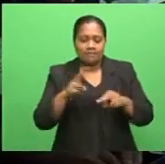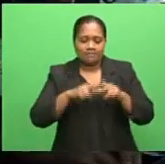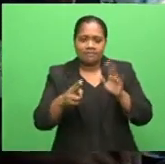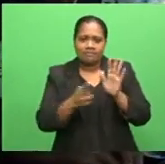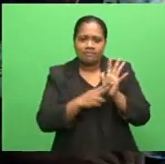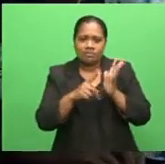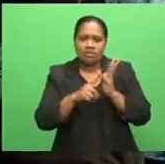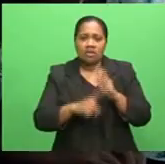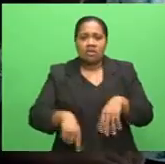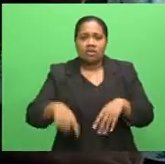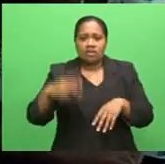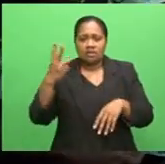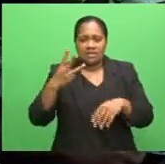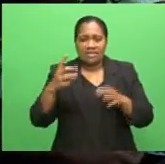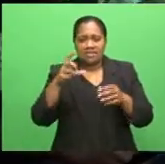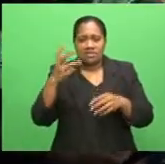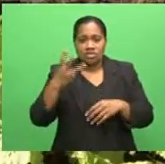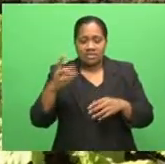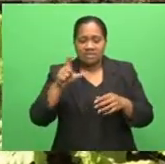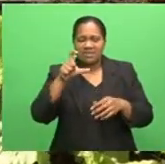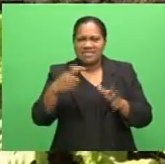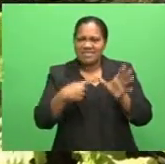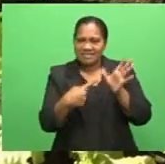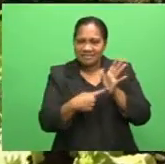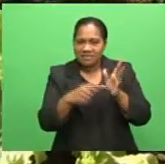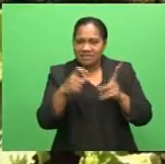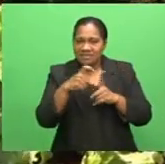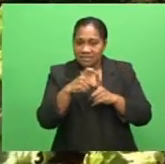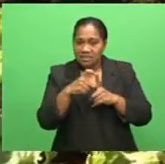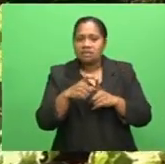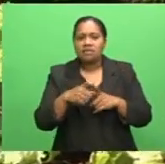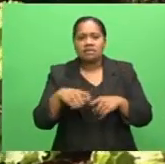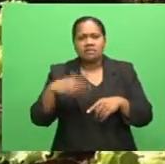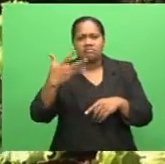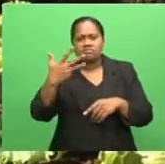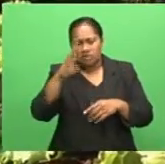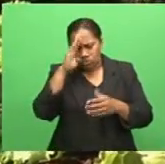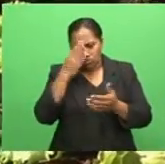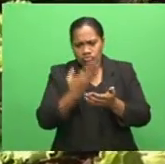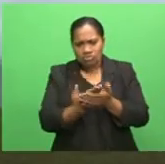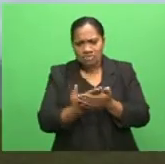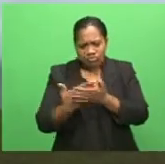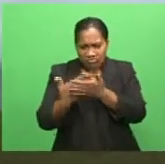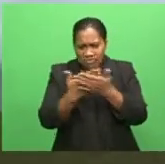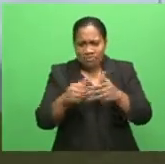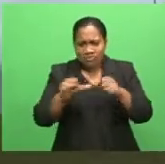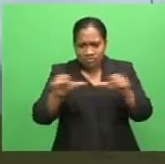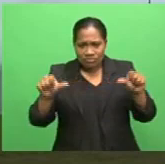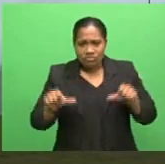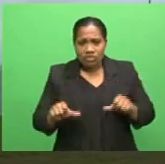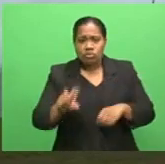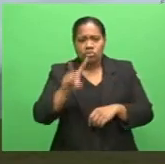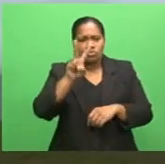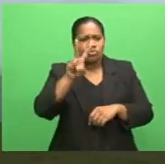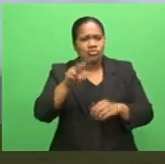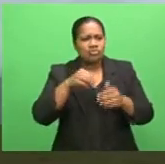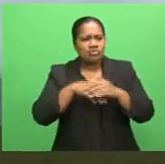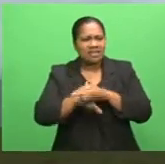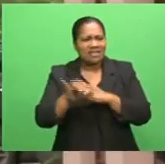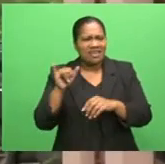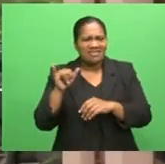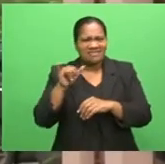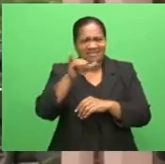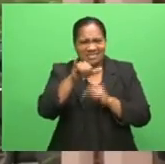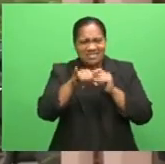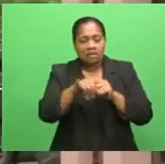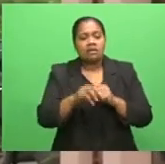with CATD in Nandawe, 9 students studying agriculture in the Wuso, 2 with aviation and MLTC, 4